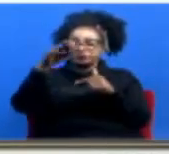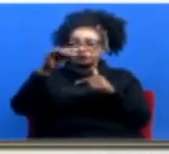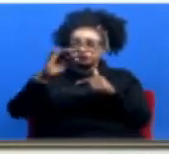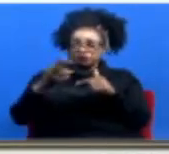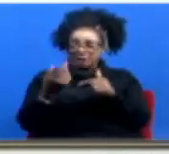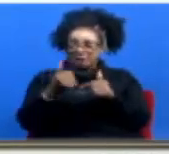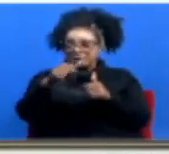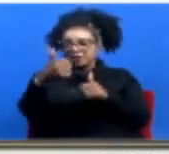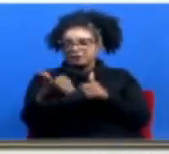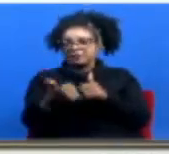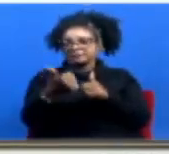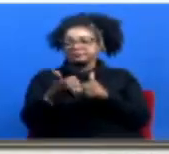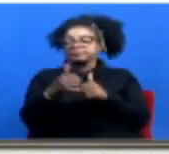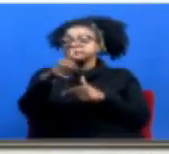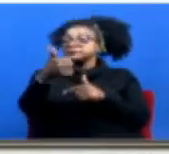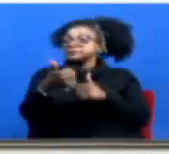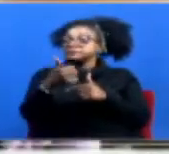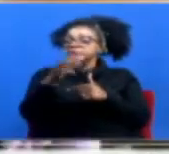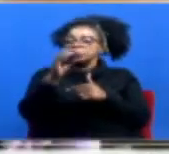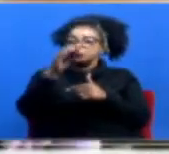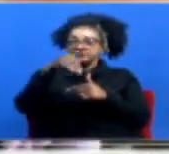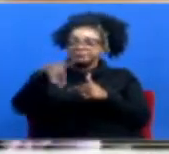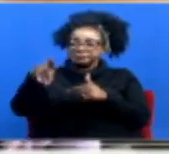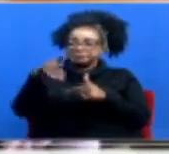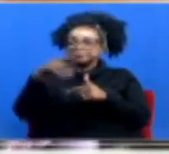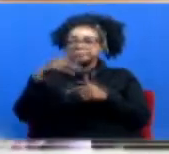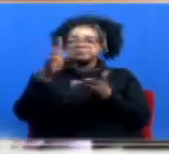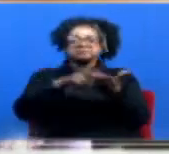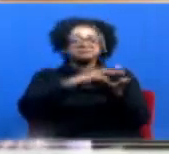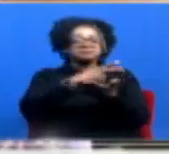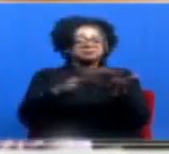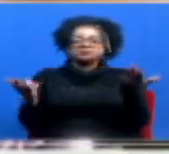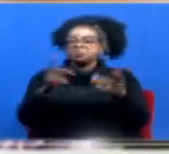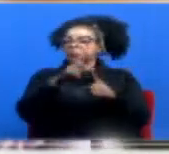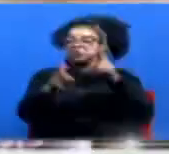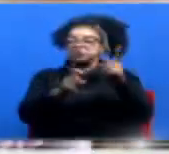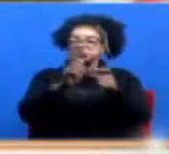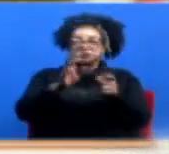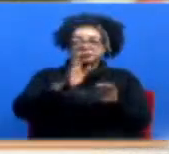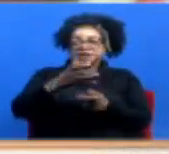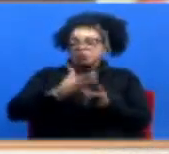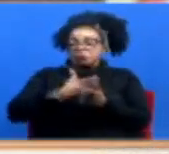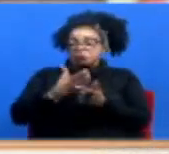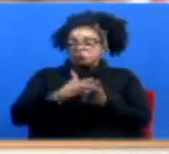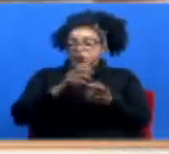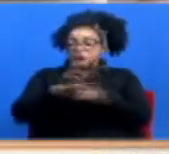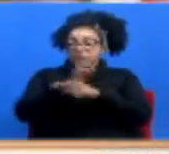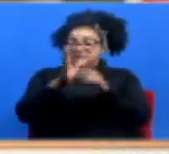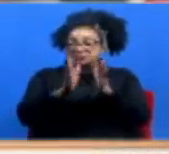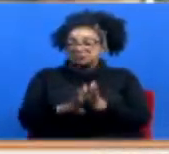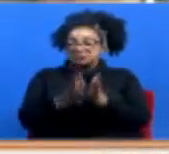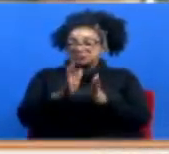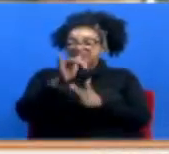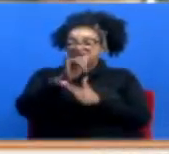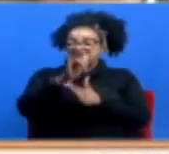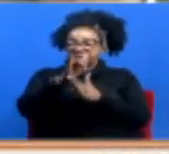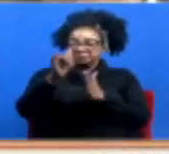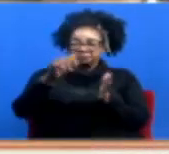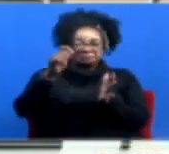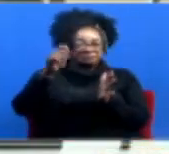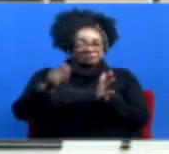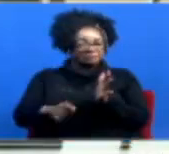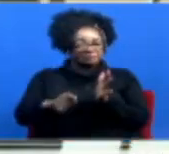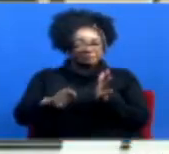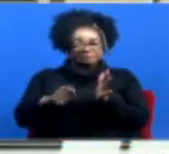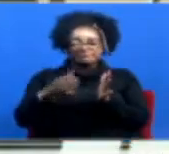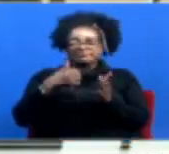another instance, the ODPP failed to question its own witnesses, a move Magistrate Nyutu adjudged to be premeditated.